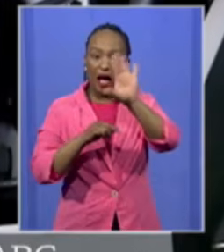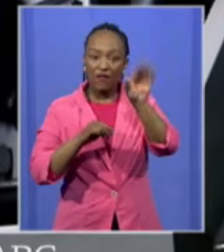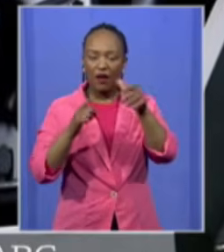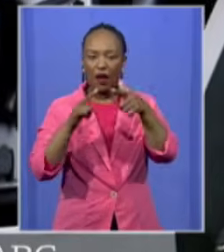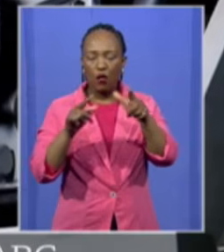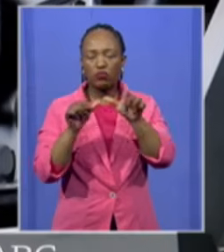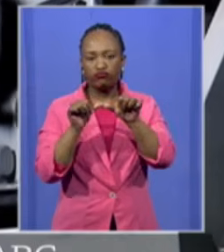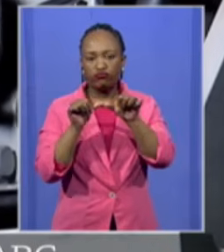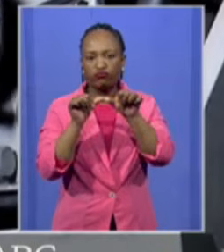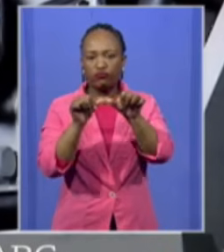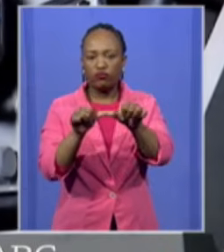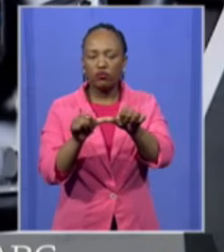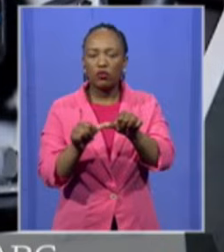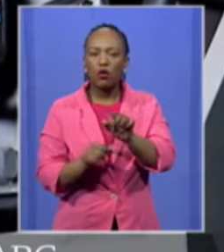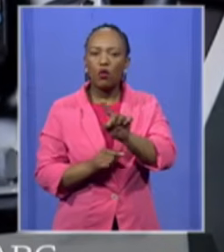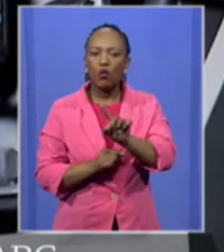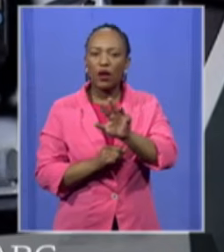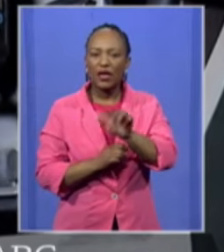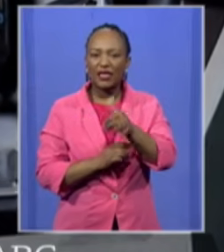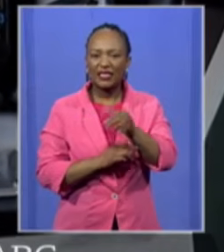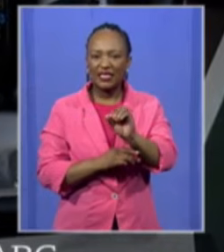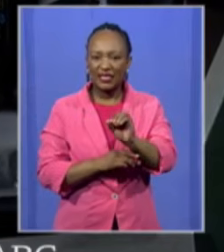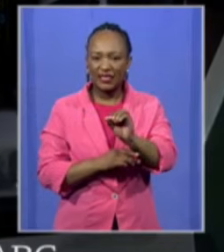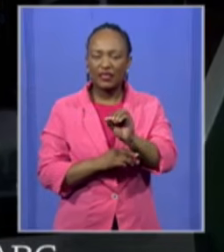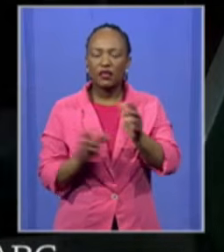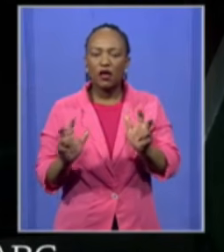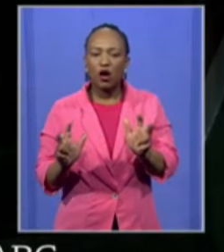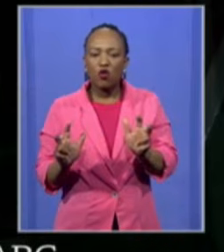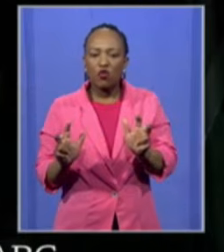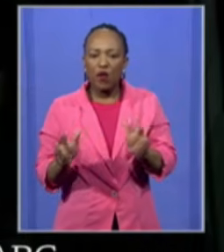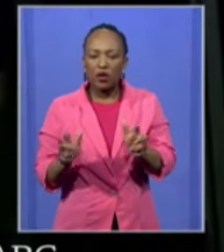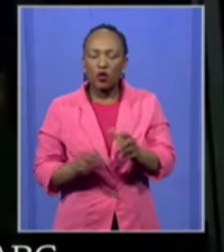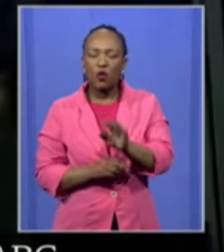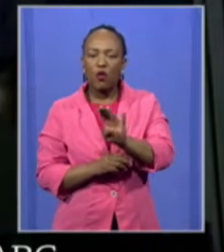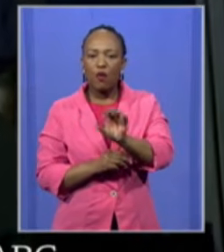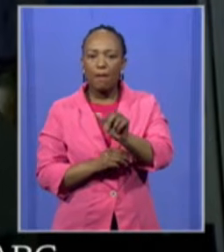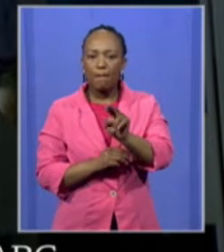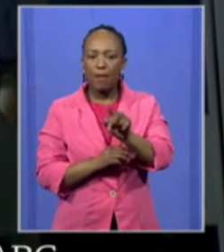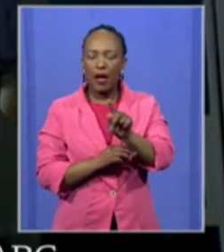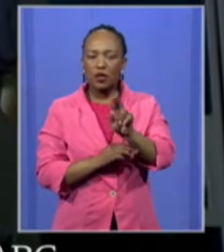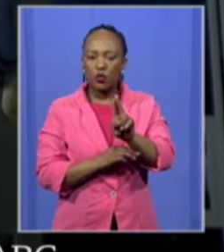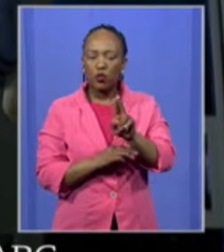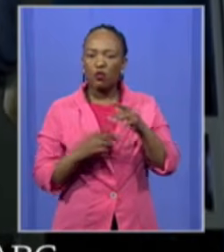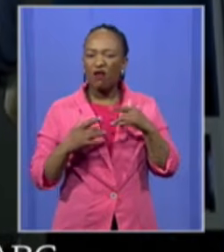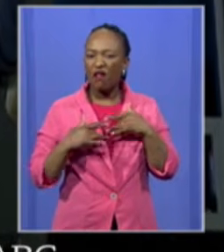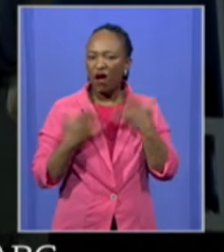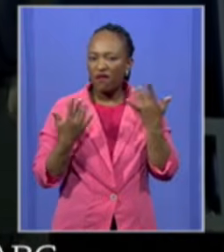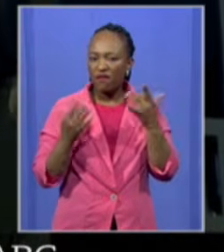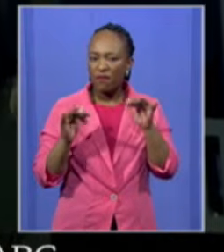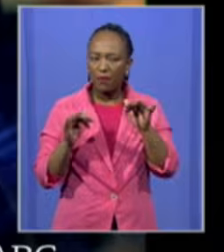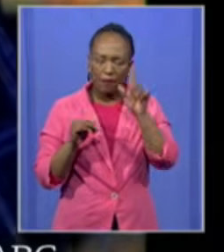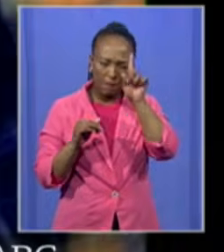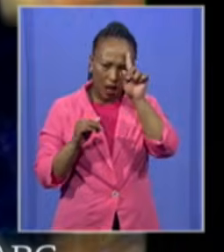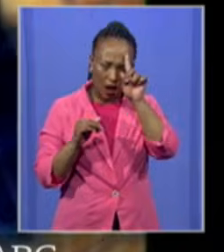Ka 1960 ho ile ha thewa Radio Bantu moo ditaba di neng di bua ka bophelo le diketsahalo dibakeng tsa batho ba